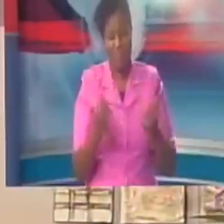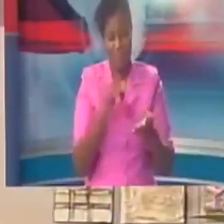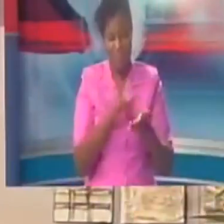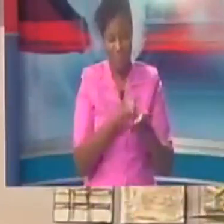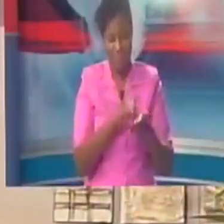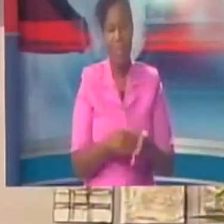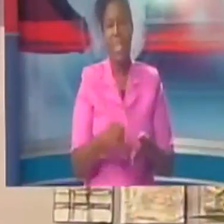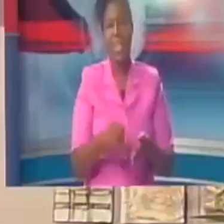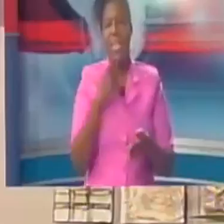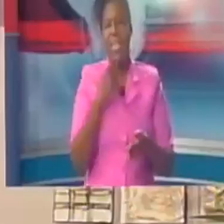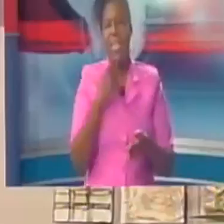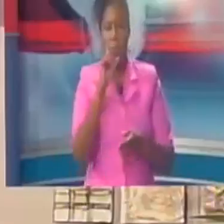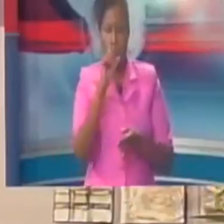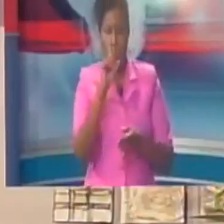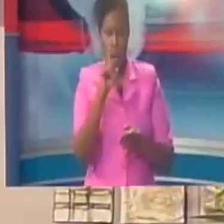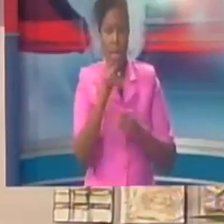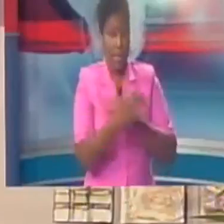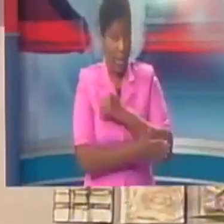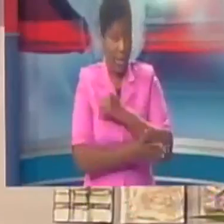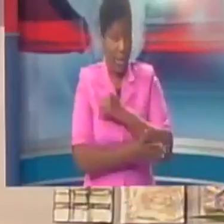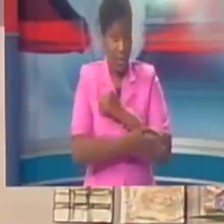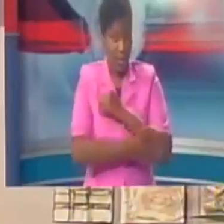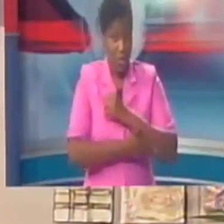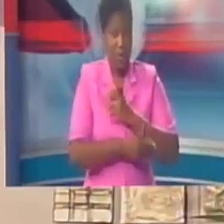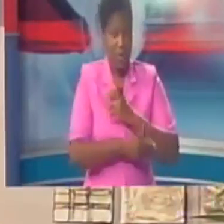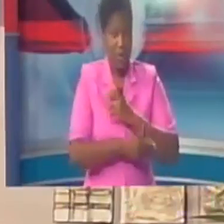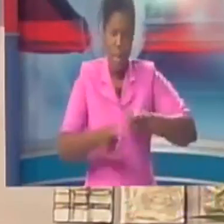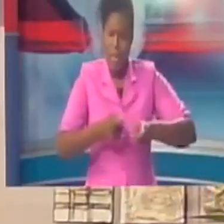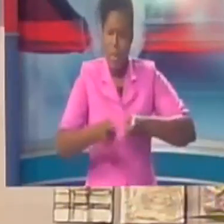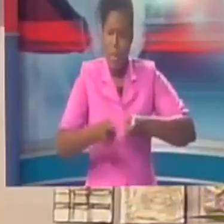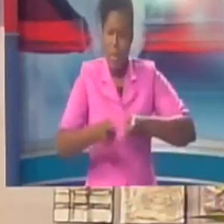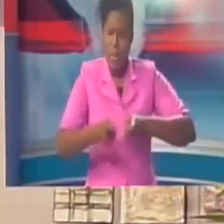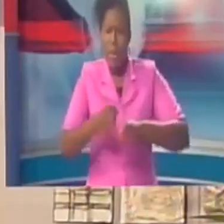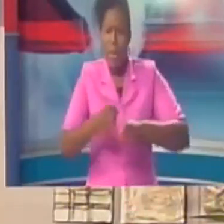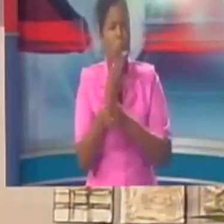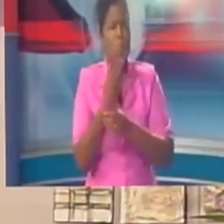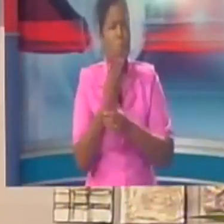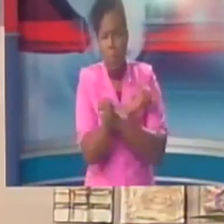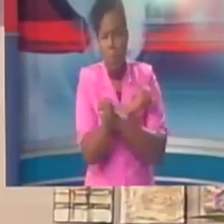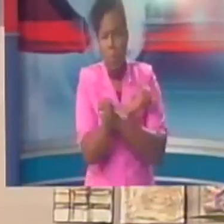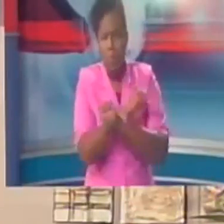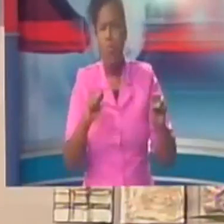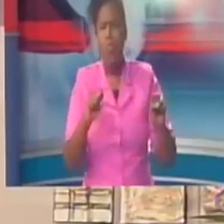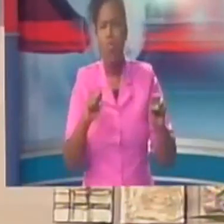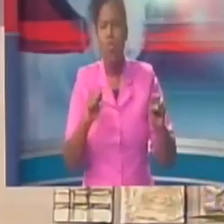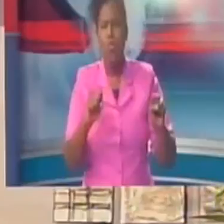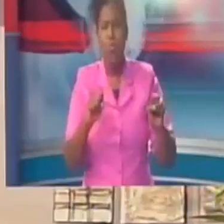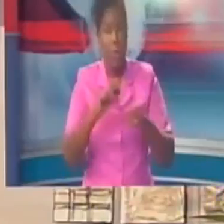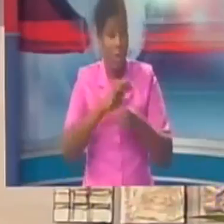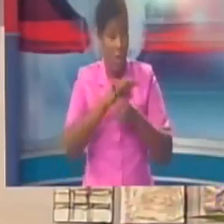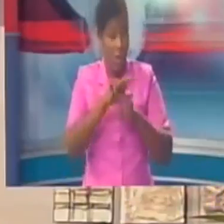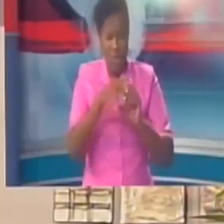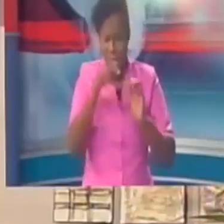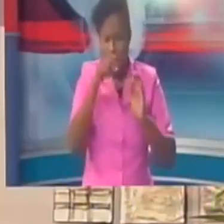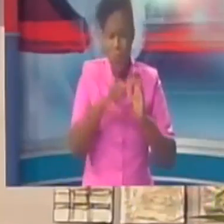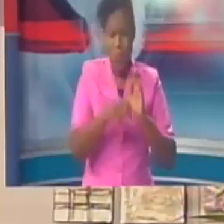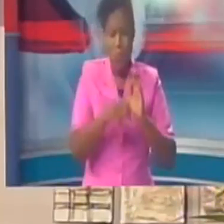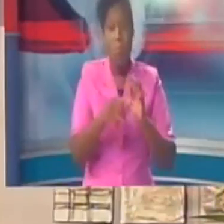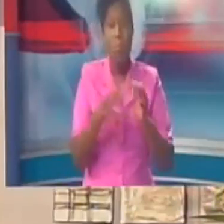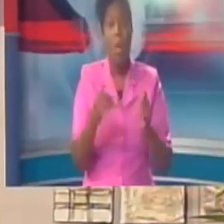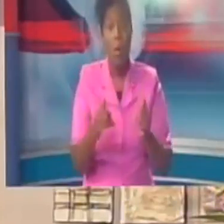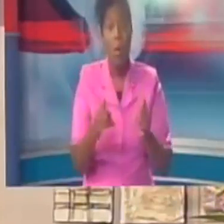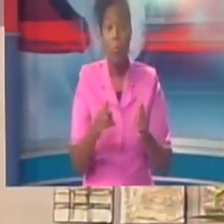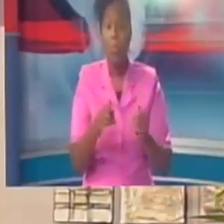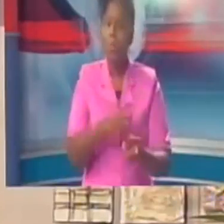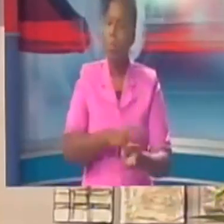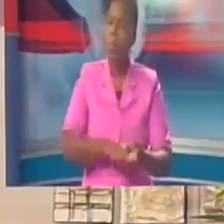how to manage COVID has now regressed. There's another country, and again, I wouldn't call the country's name, it is not to shame any